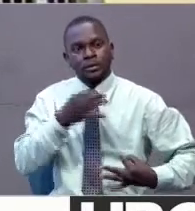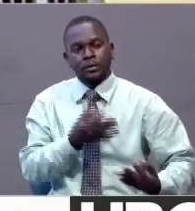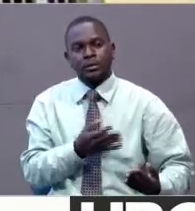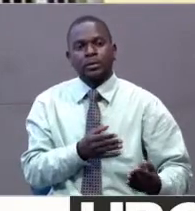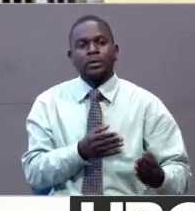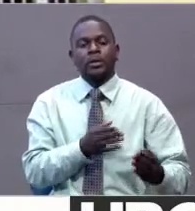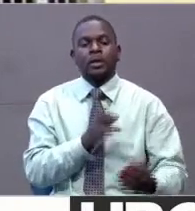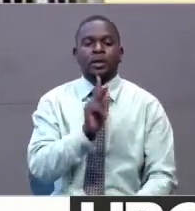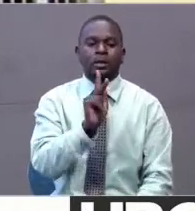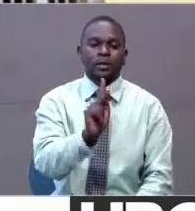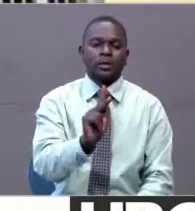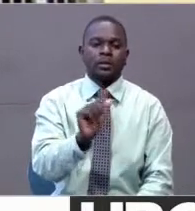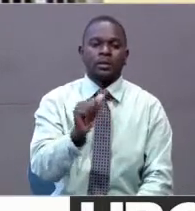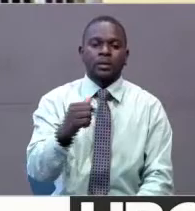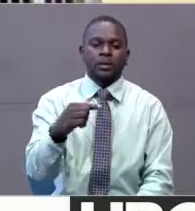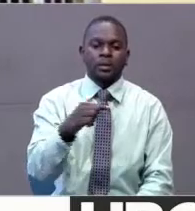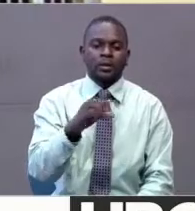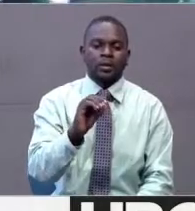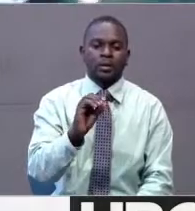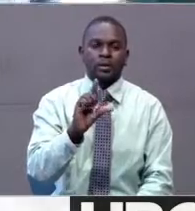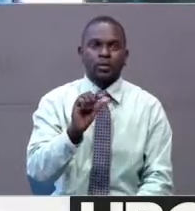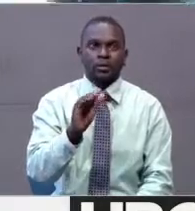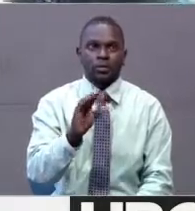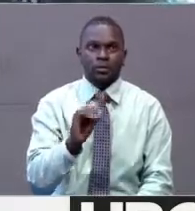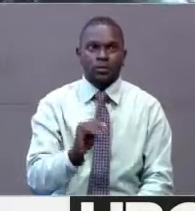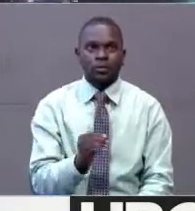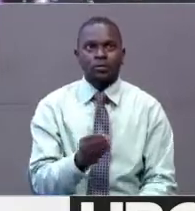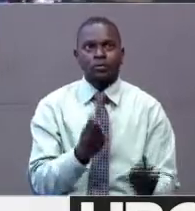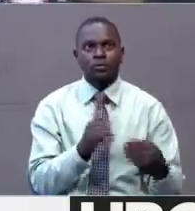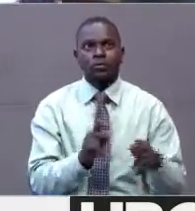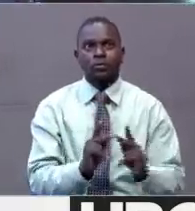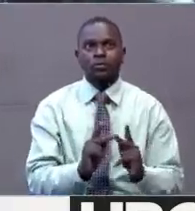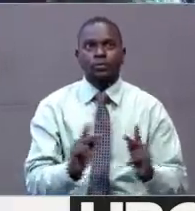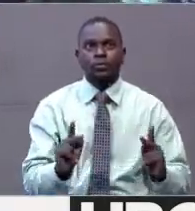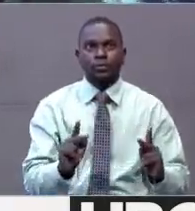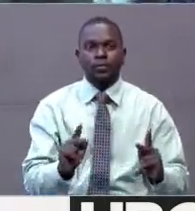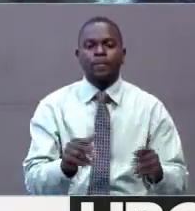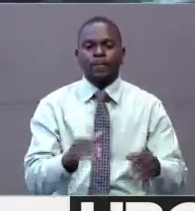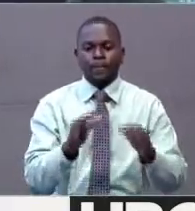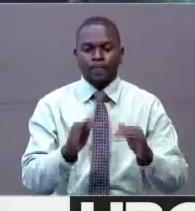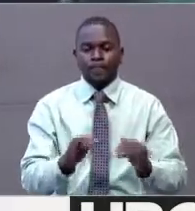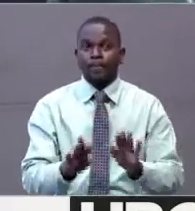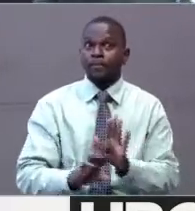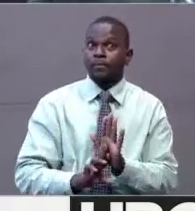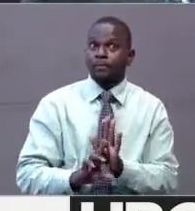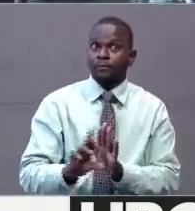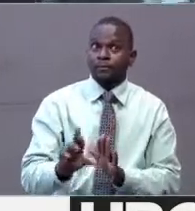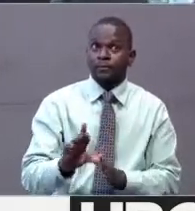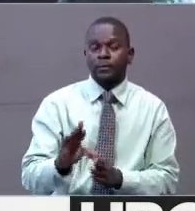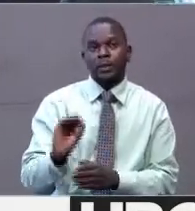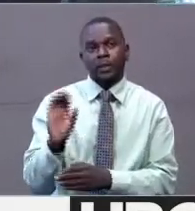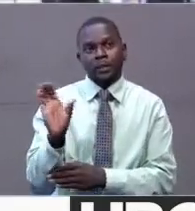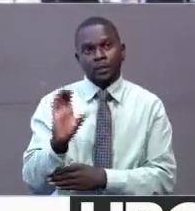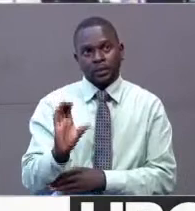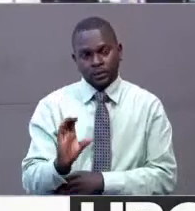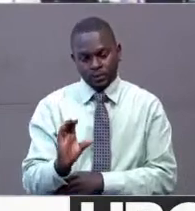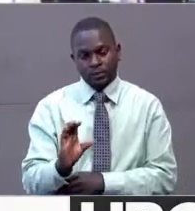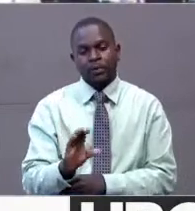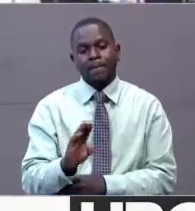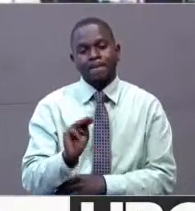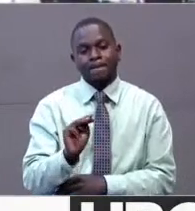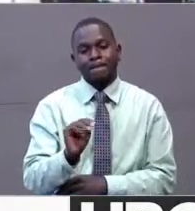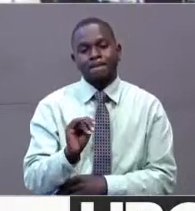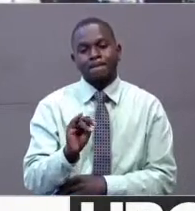Mr. Robert Kagoro rest in eternal peace. In court, the accused was represented by counsel Miriam Kansime